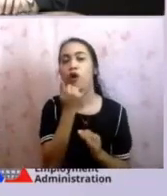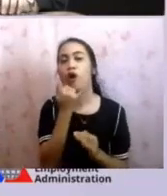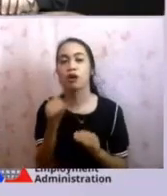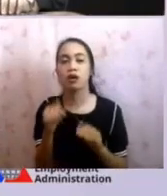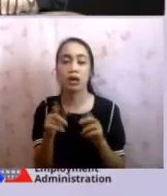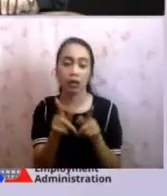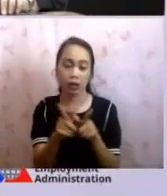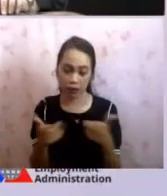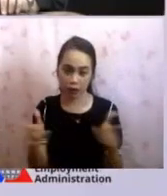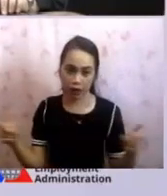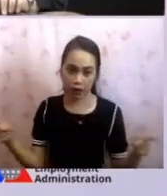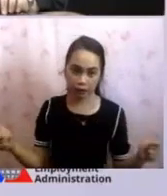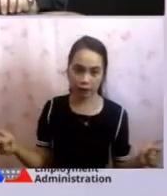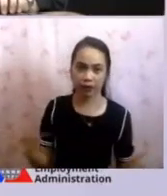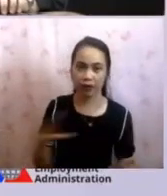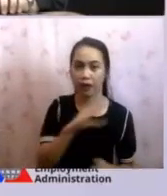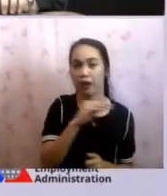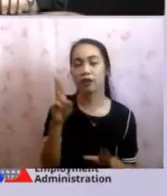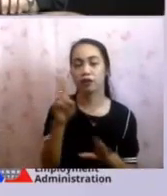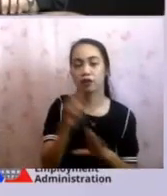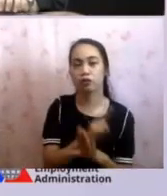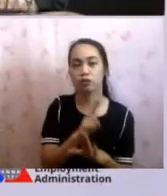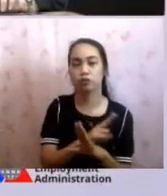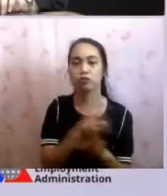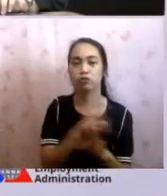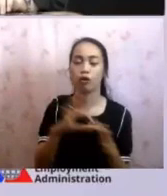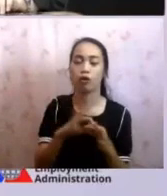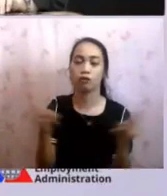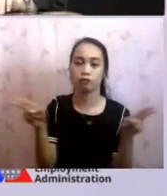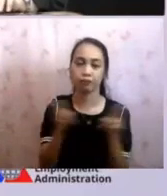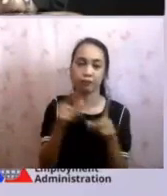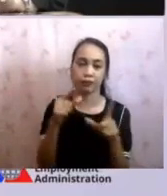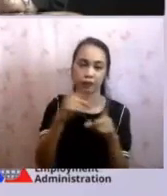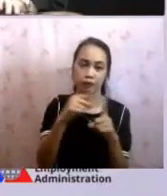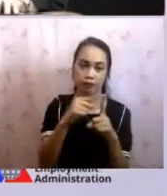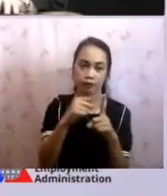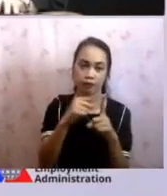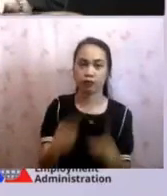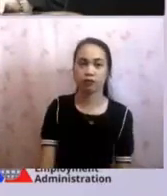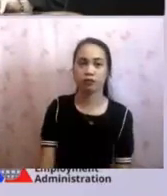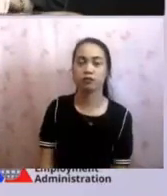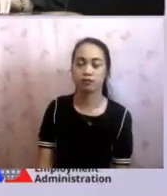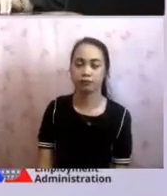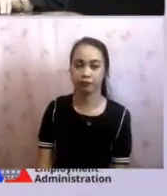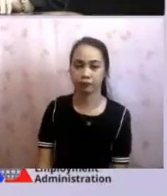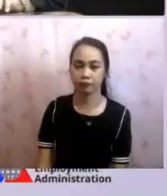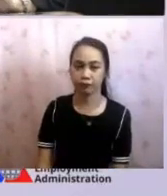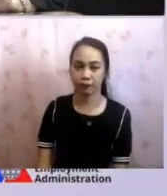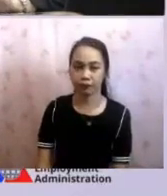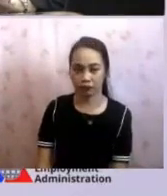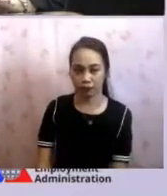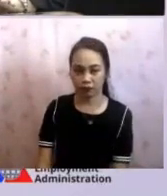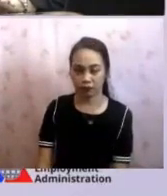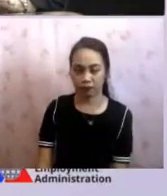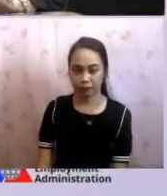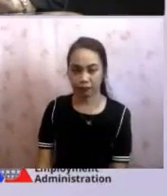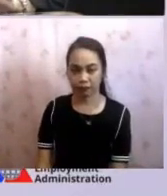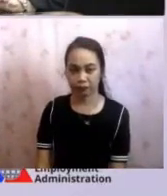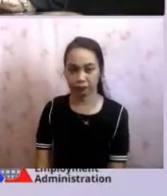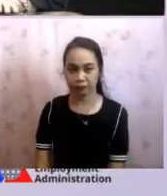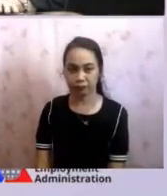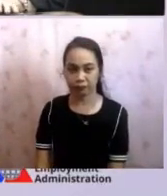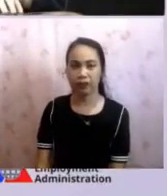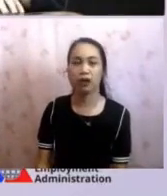use of abbreviations. Small and inconsistent font. So, di ba, sa ako nanggiingon, di ba, of course,